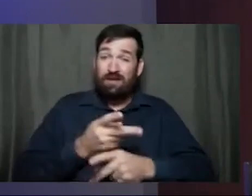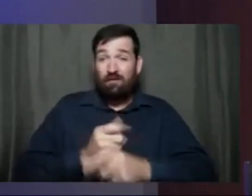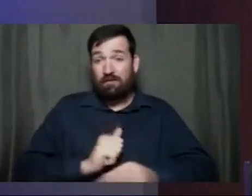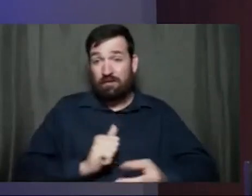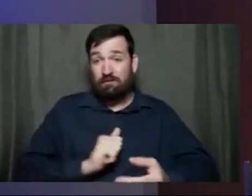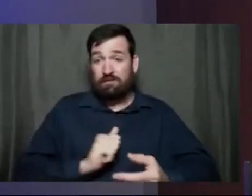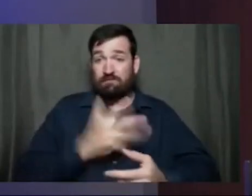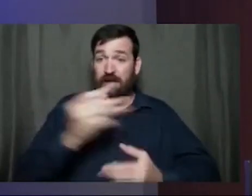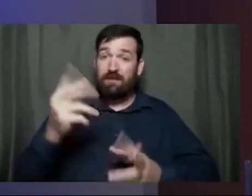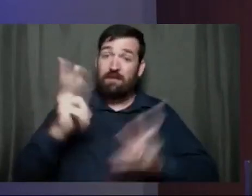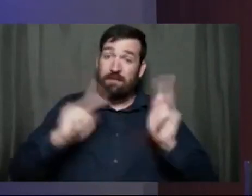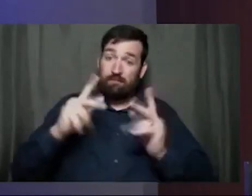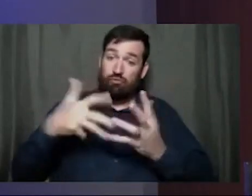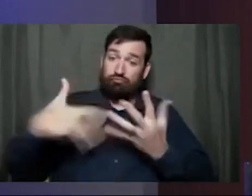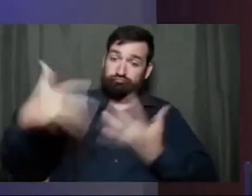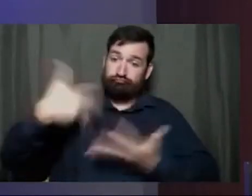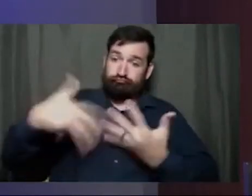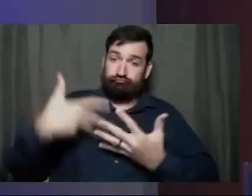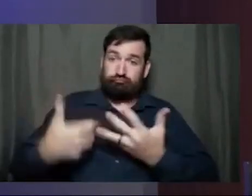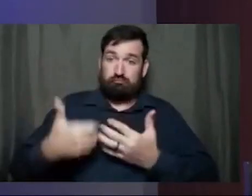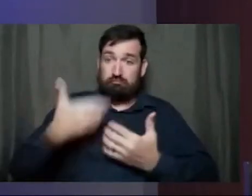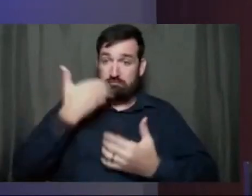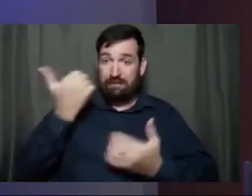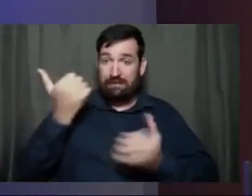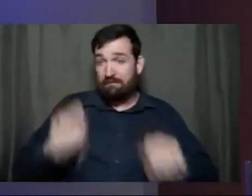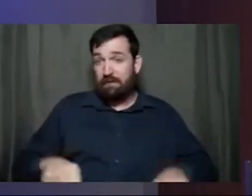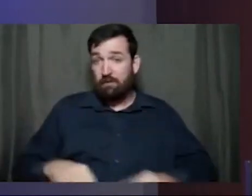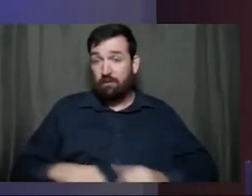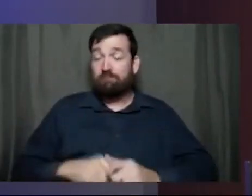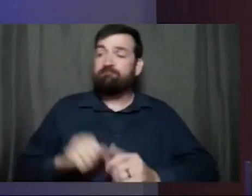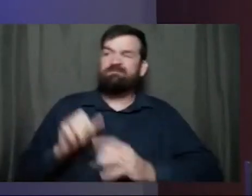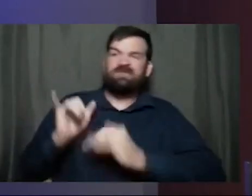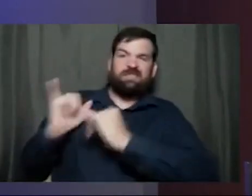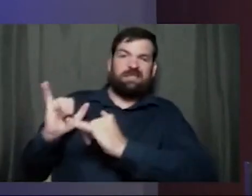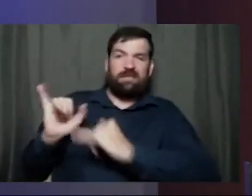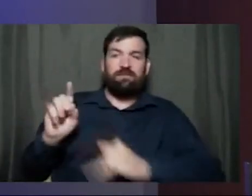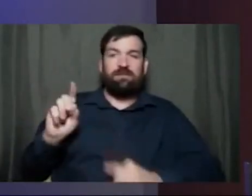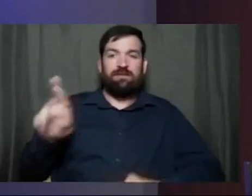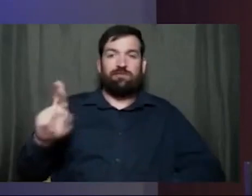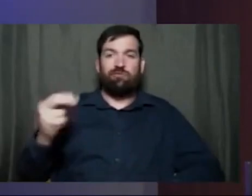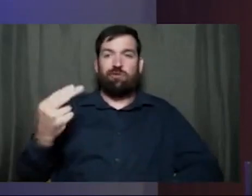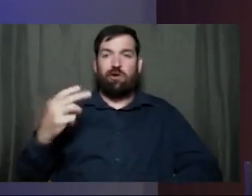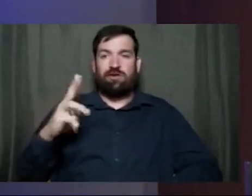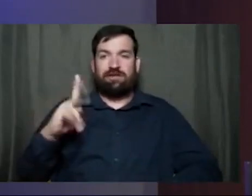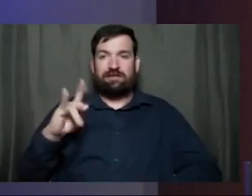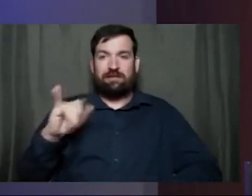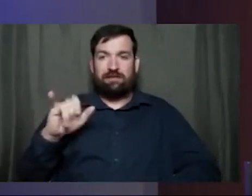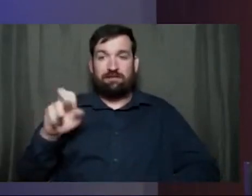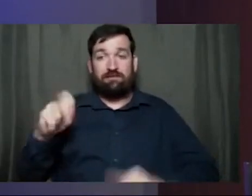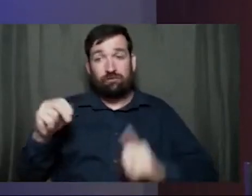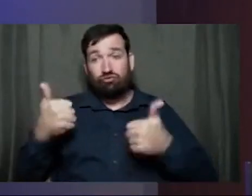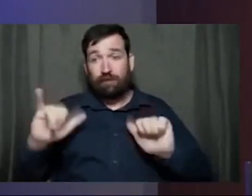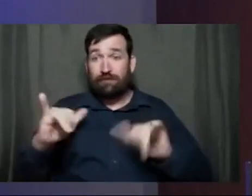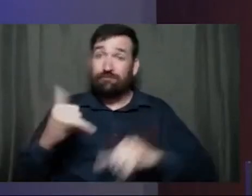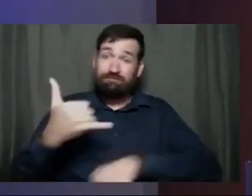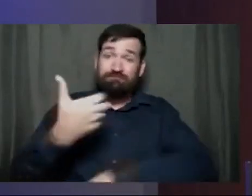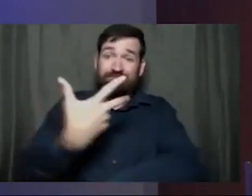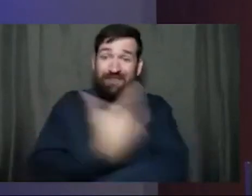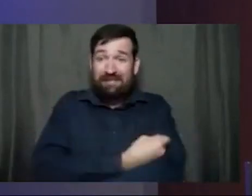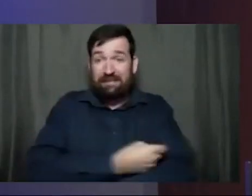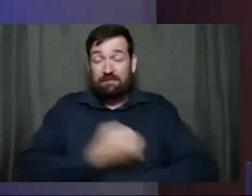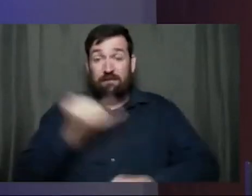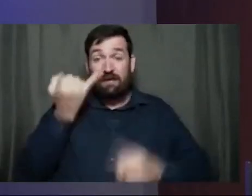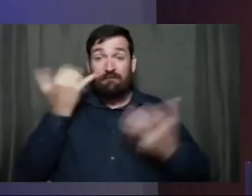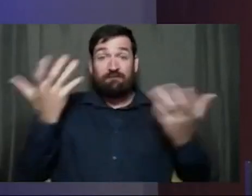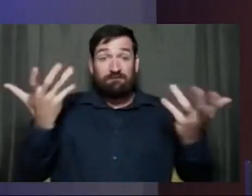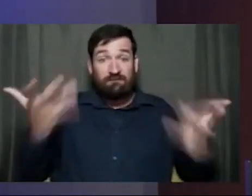as much as we can. So again, I would just echo what Dr. Hawkinson was saying. Try to get that vaccine if you haven't already. If you are fully vaccinated and you're 6